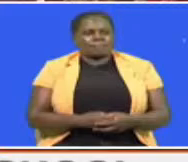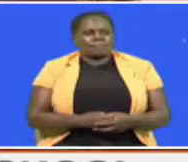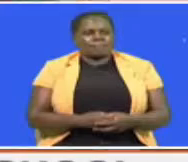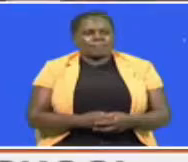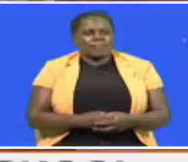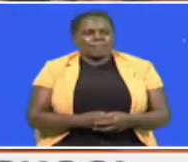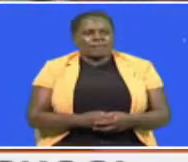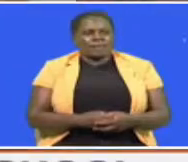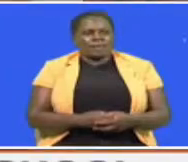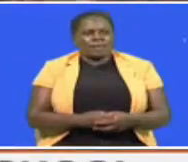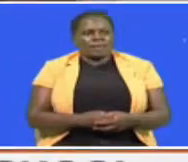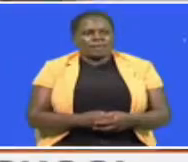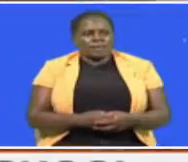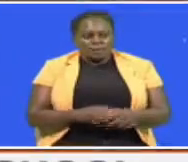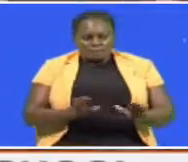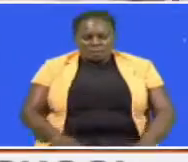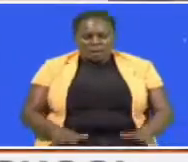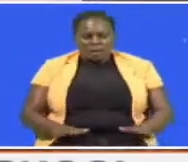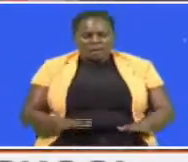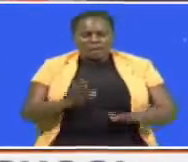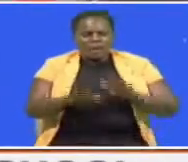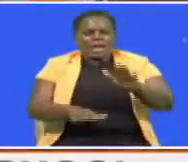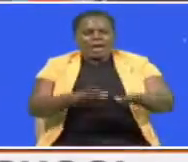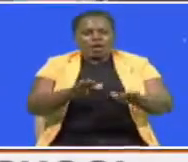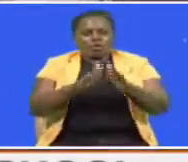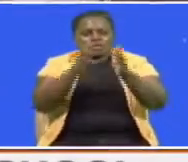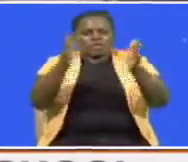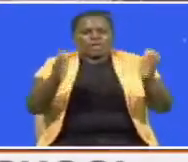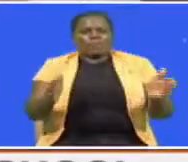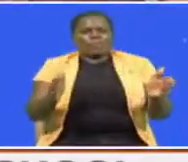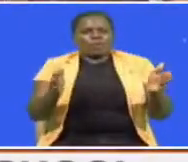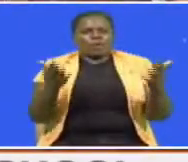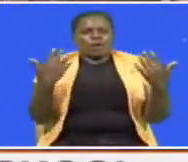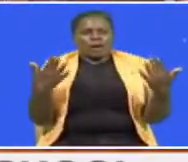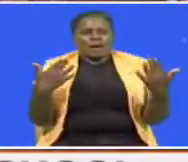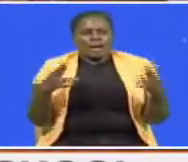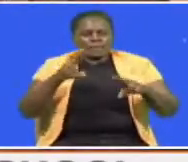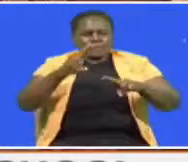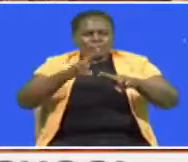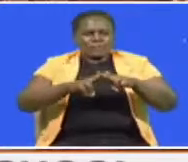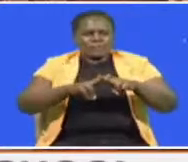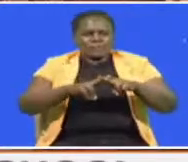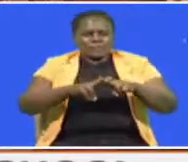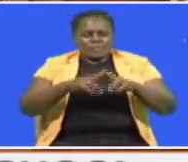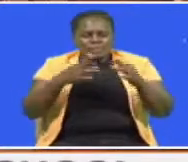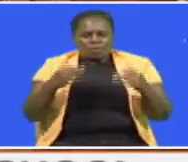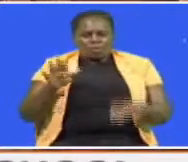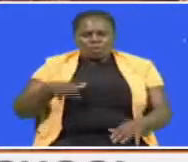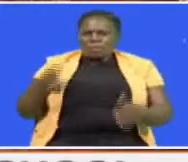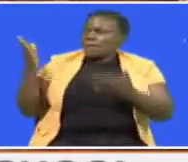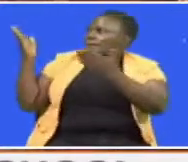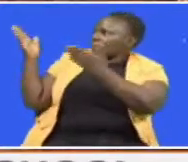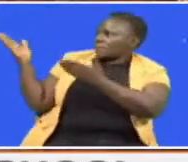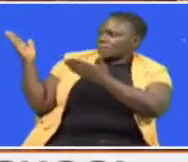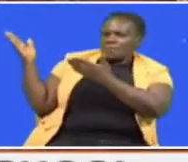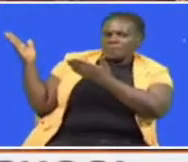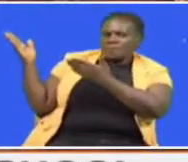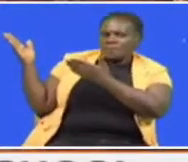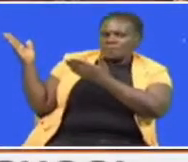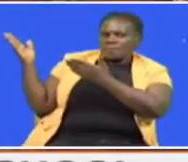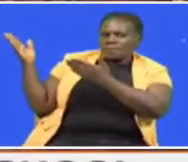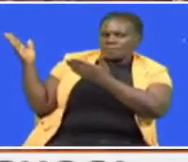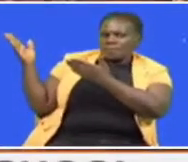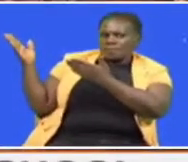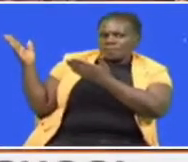Their laps are their tabletops, while the dry earth is the collective seat. For these Rendile women, the seemingly